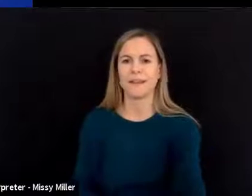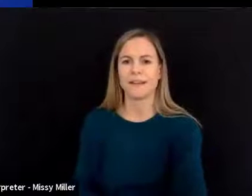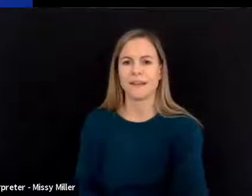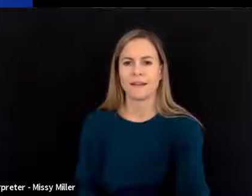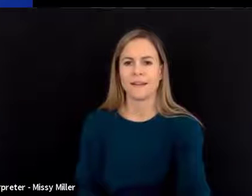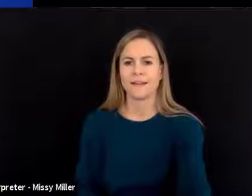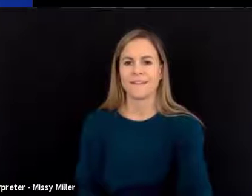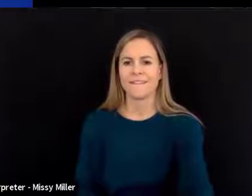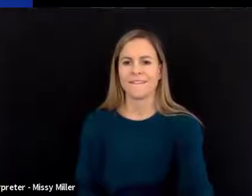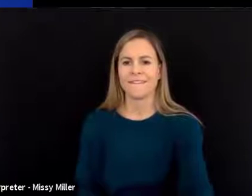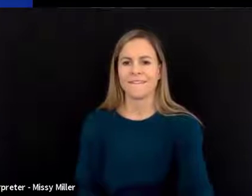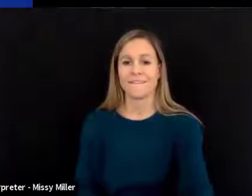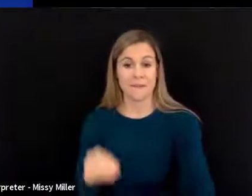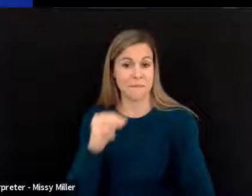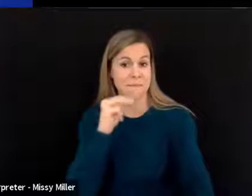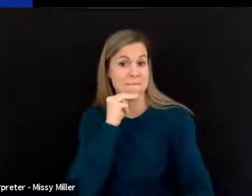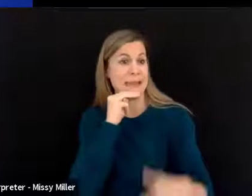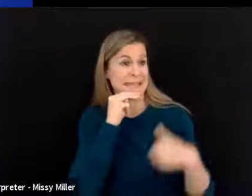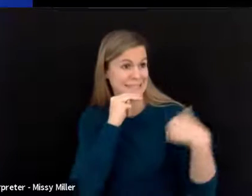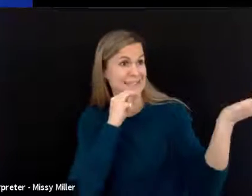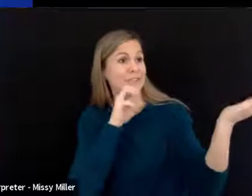I'll let you take that one too, Susan.